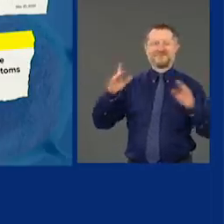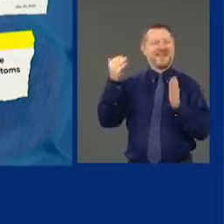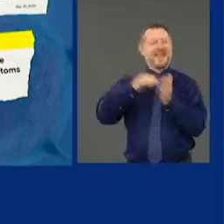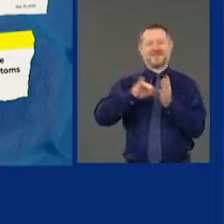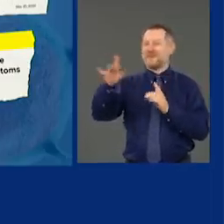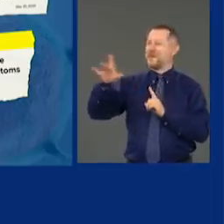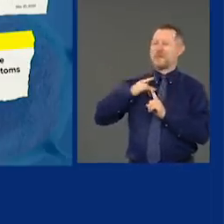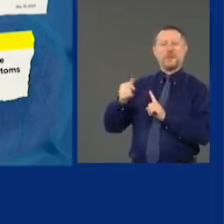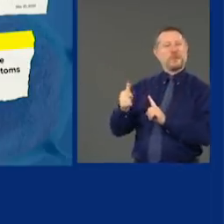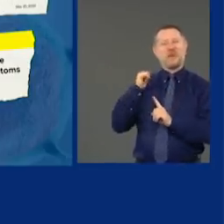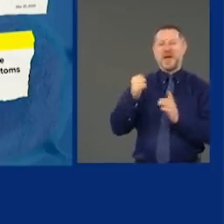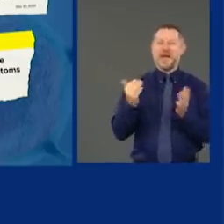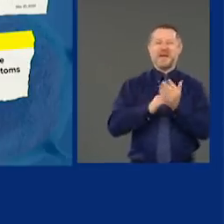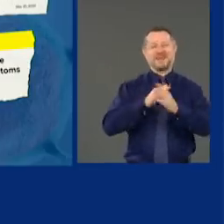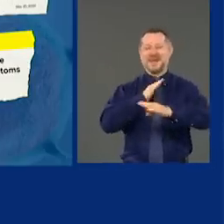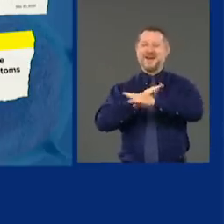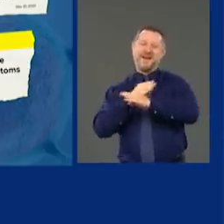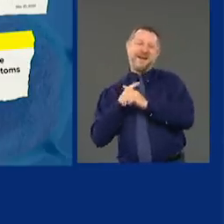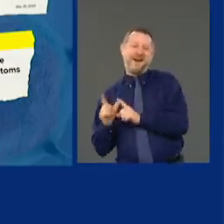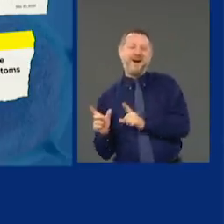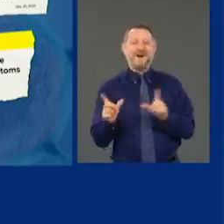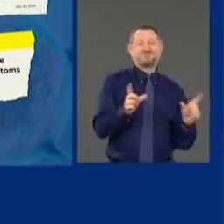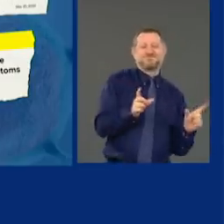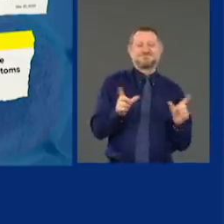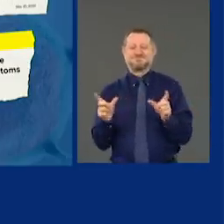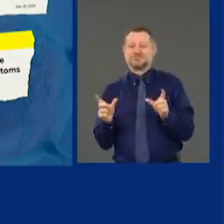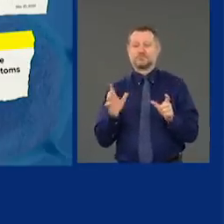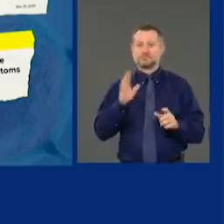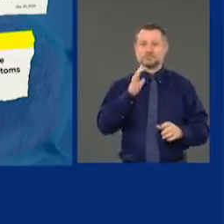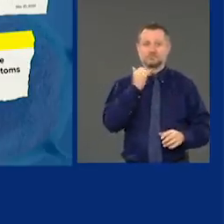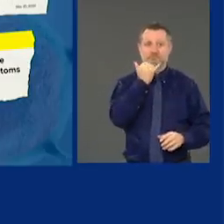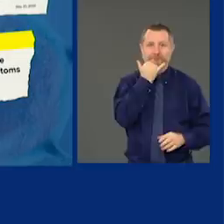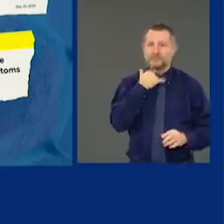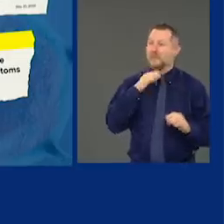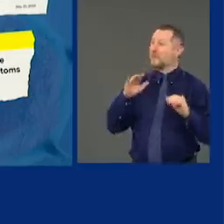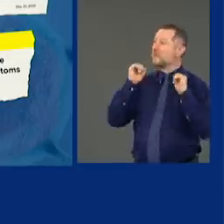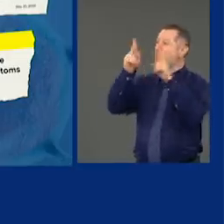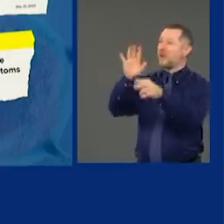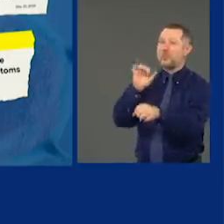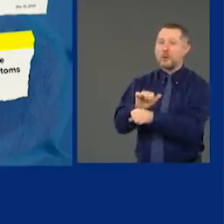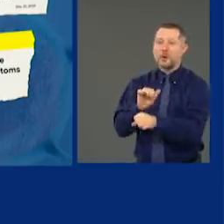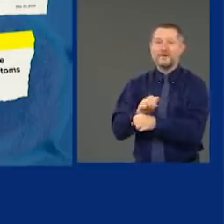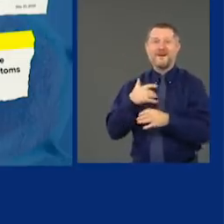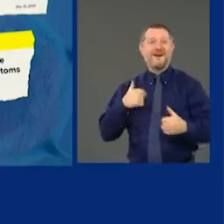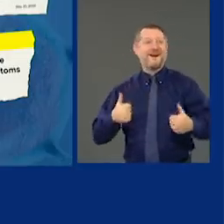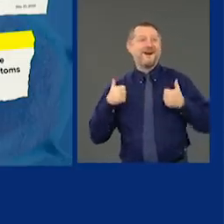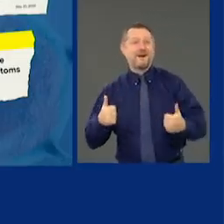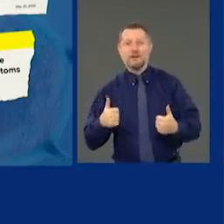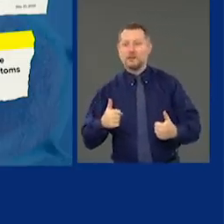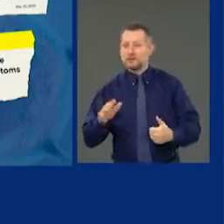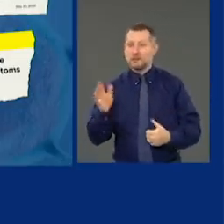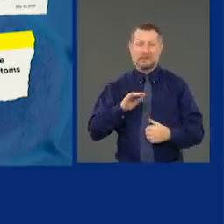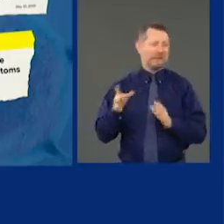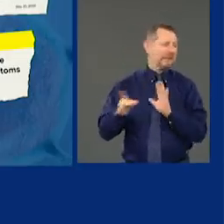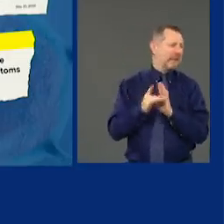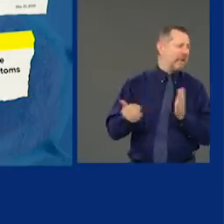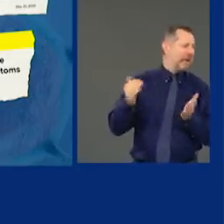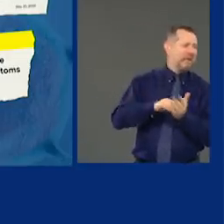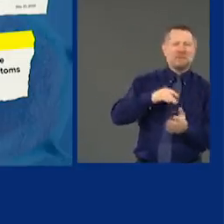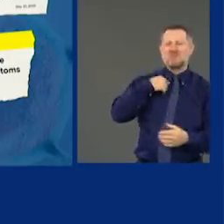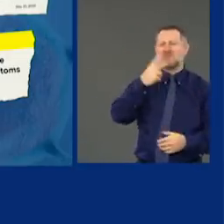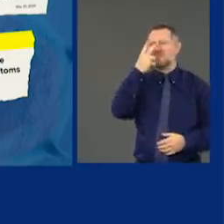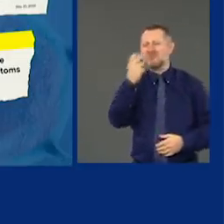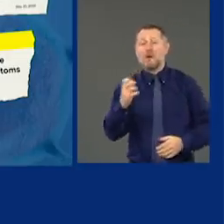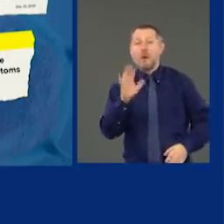theoretically a way for the workforce to go back to work. People who were infected were going to go back to work because they couldn't get reinfected. Well, that's wrong.